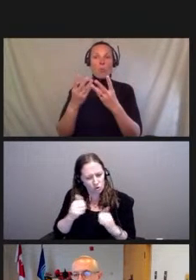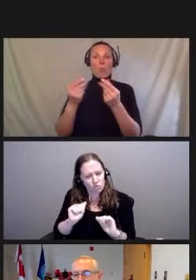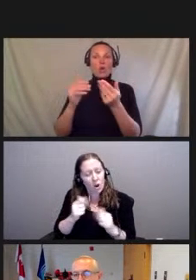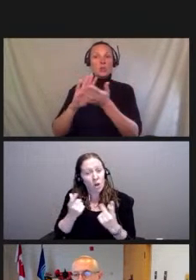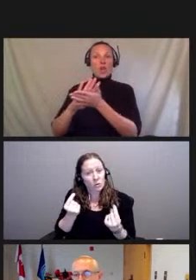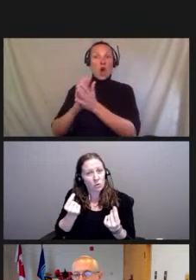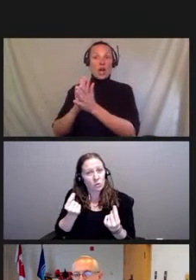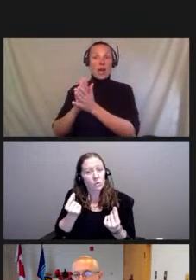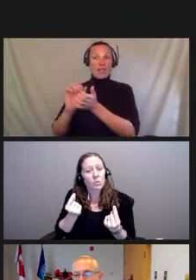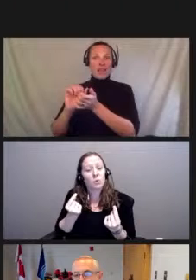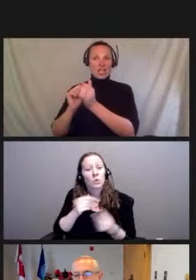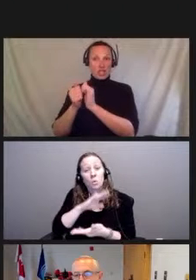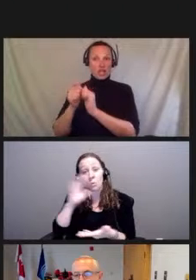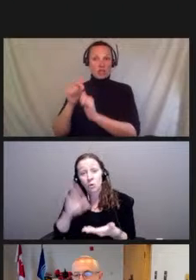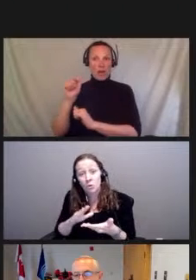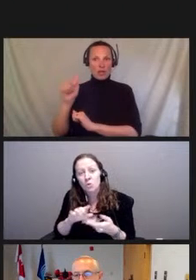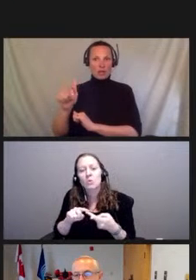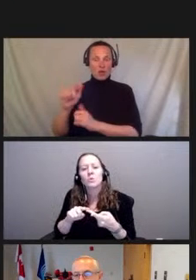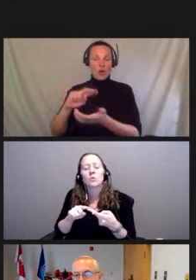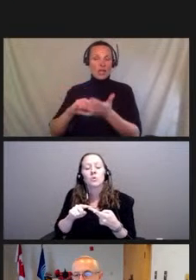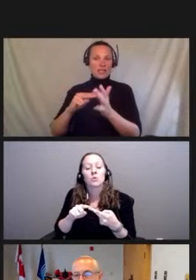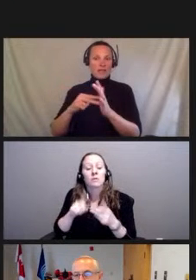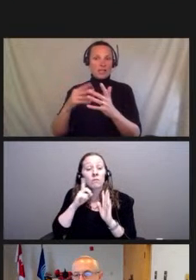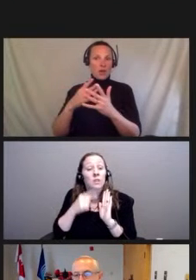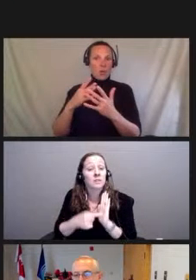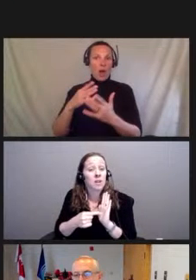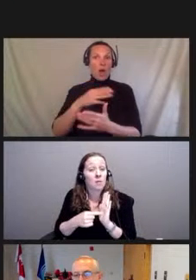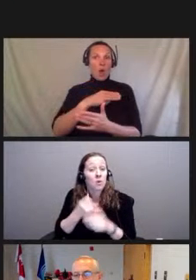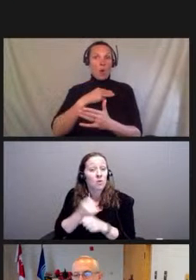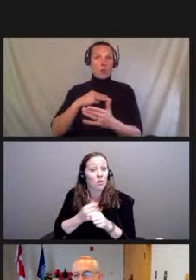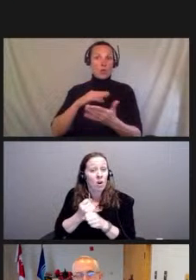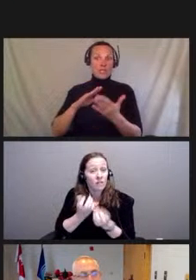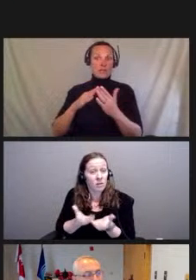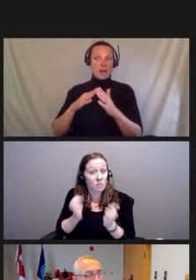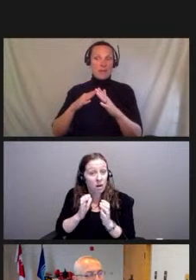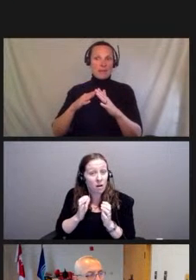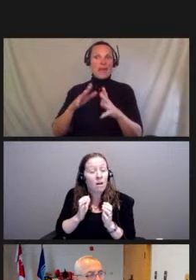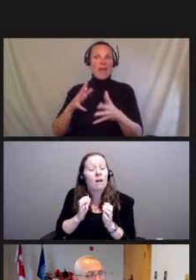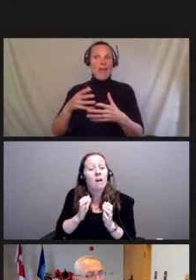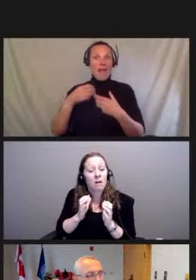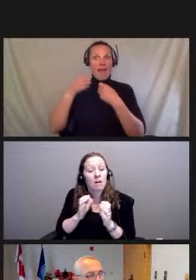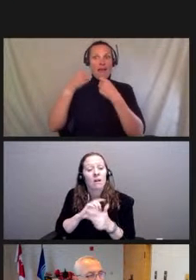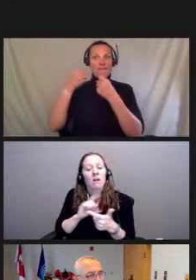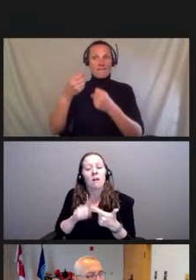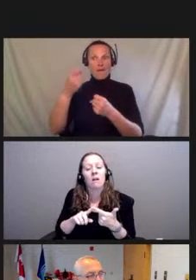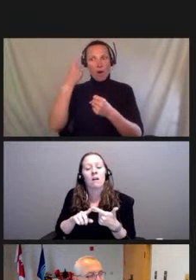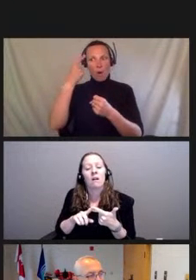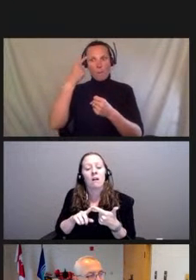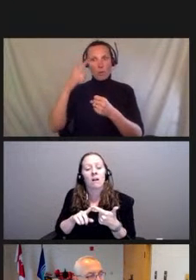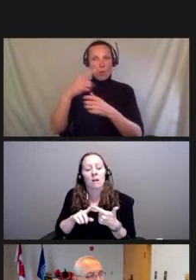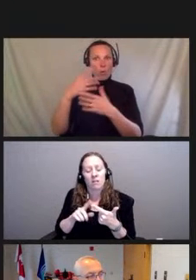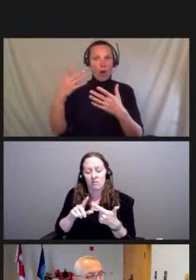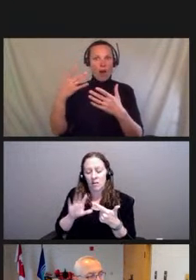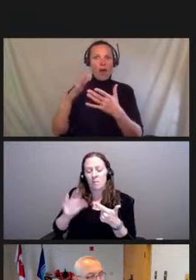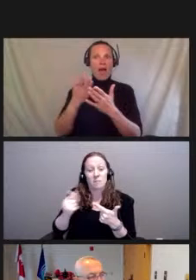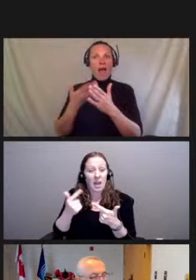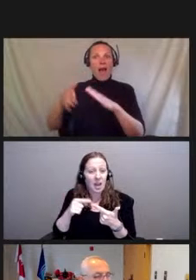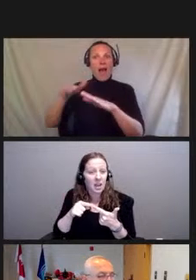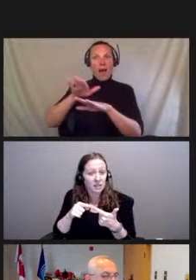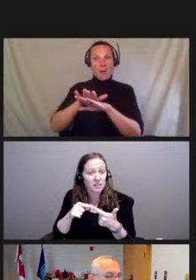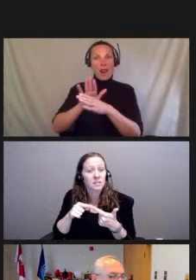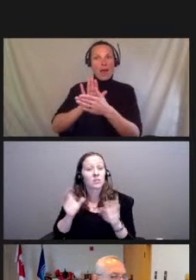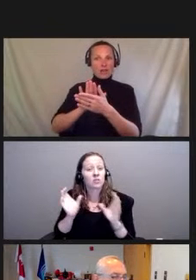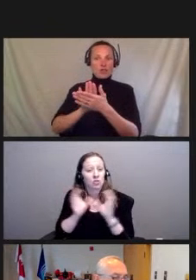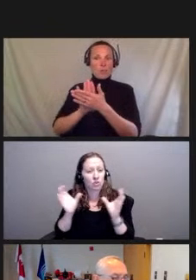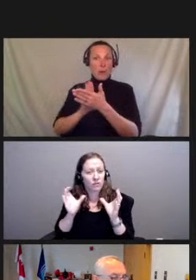recover, including compostable coffee pods, soil paper food packaging, and certified compostable bags. The amendments